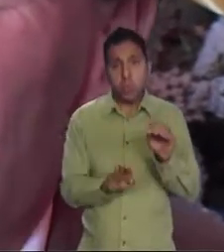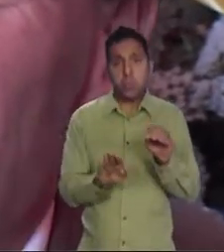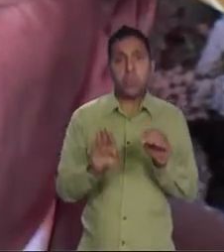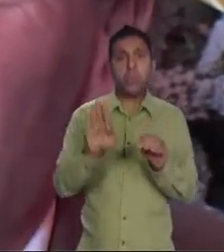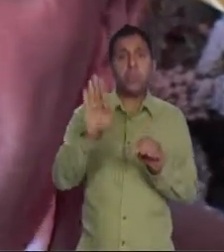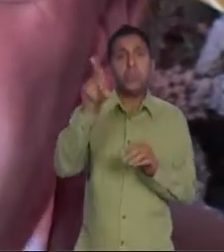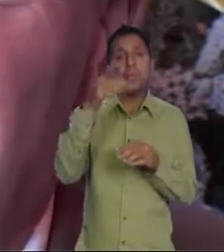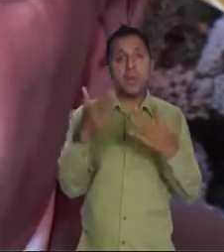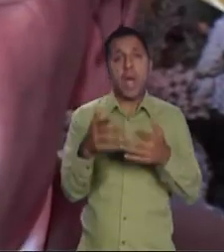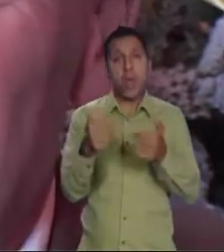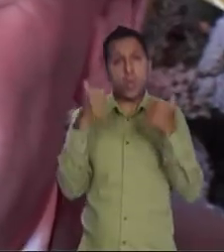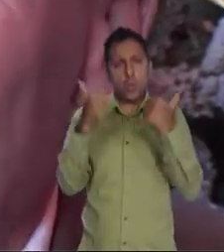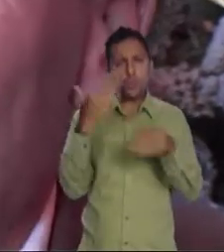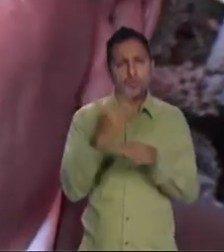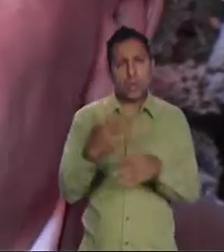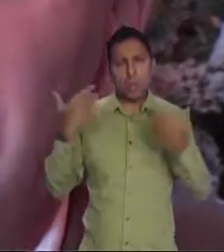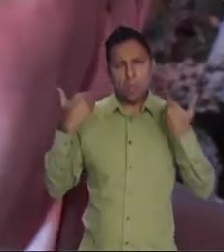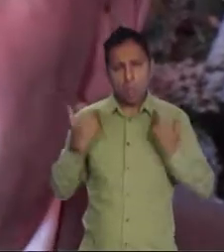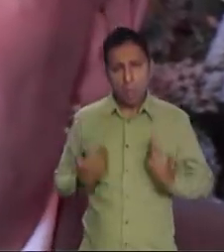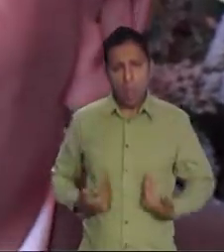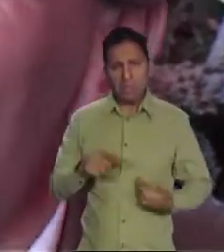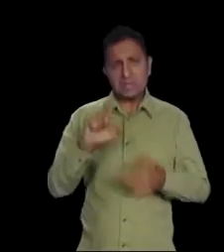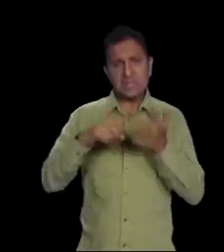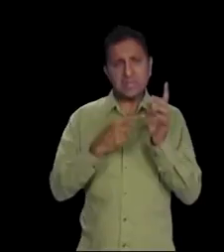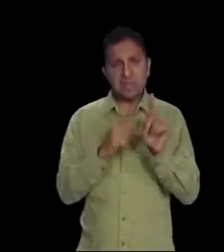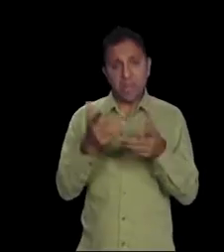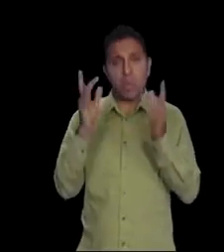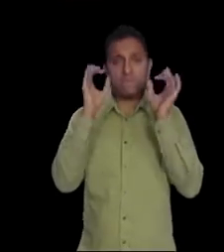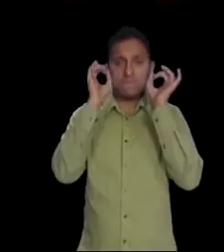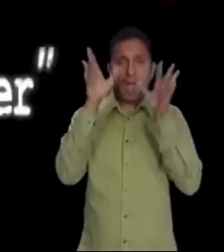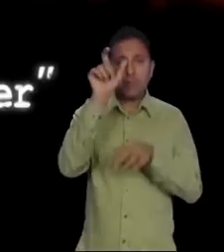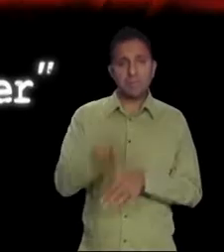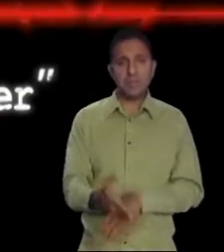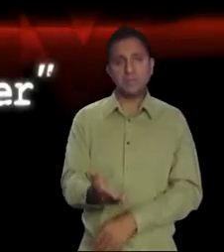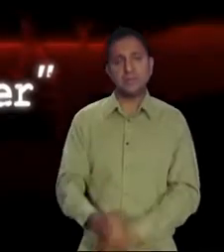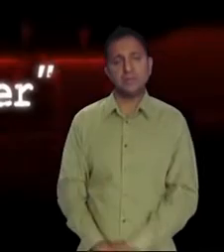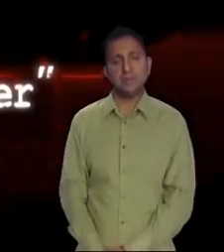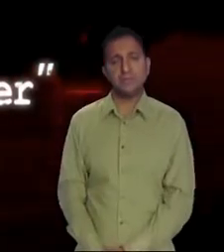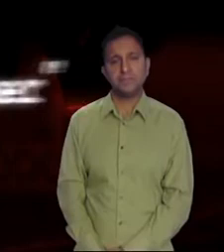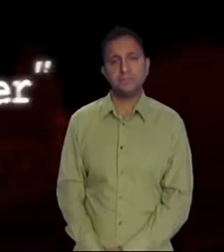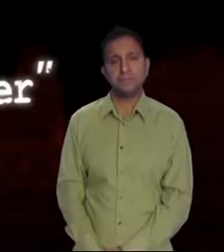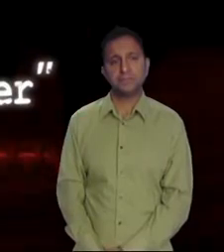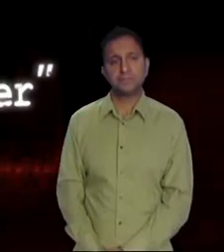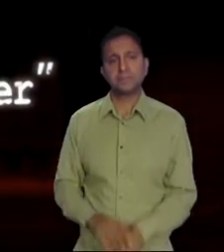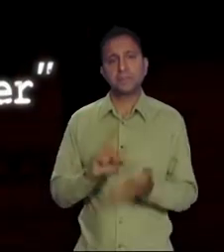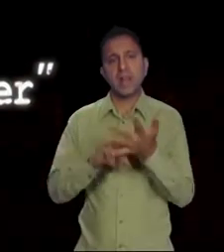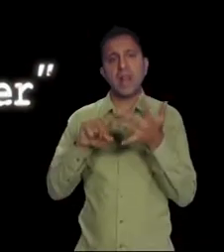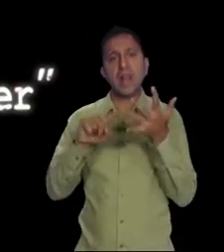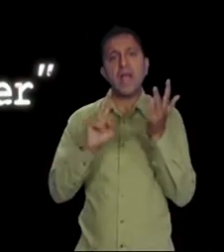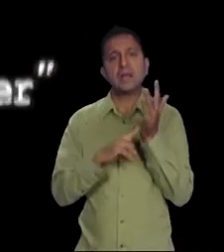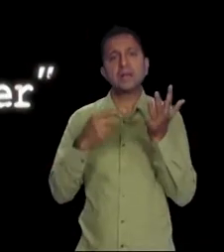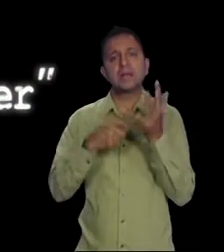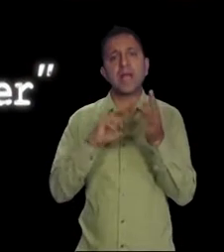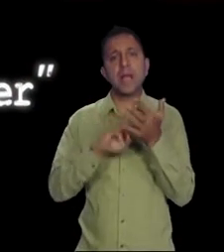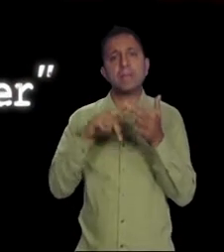influential and wealthiest figures in the city, a very well-known figure. Lion Tamer. Lion Tamers are the Secret Service